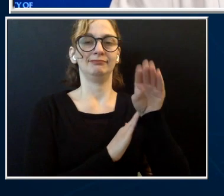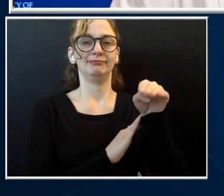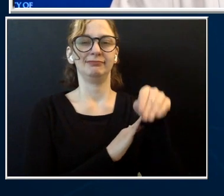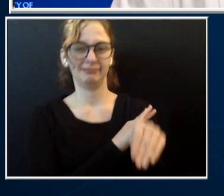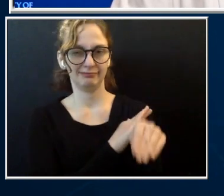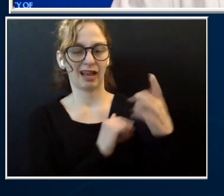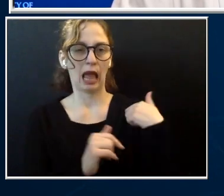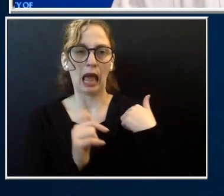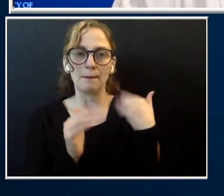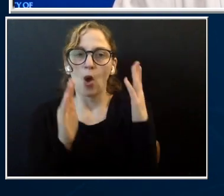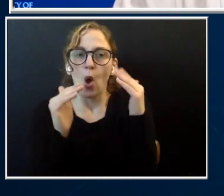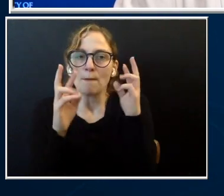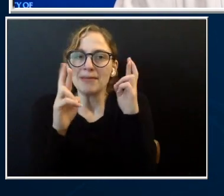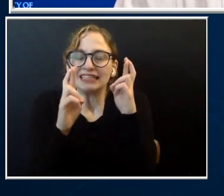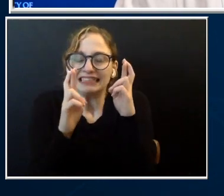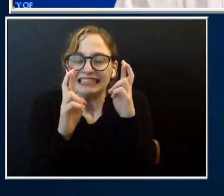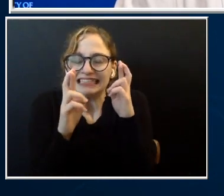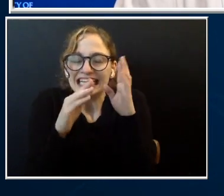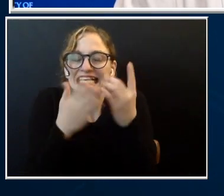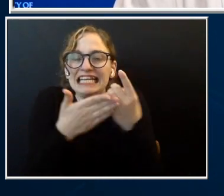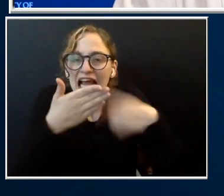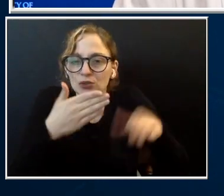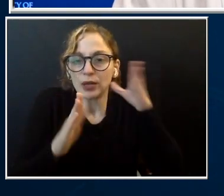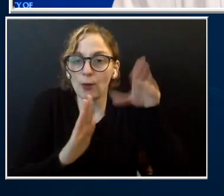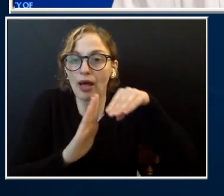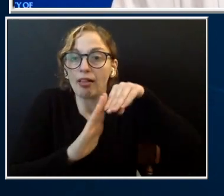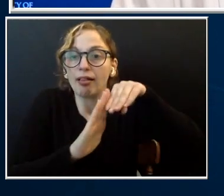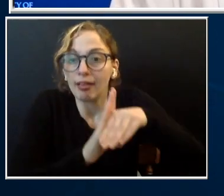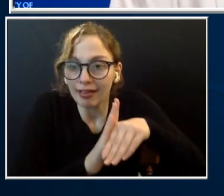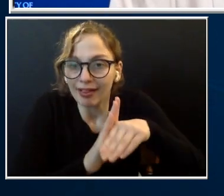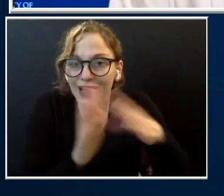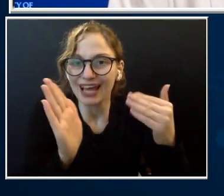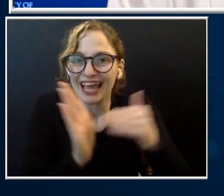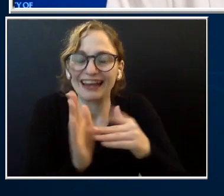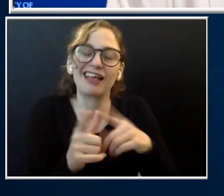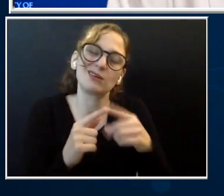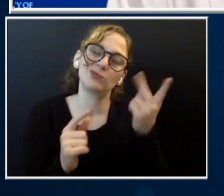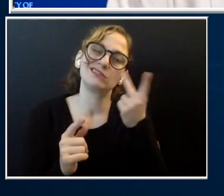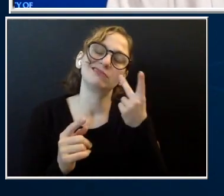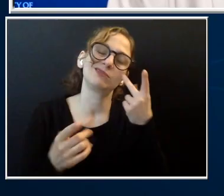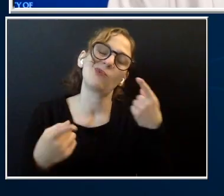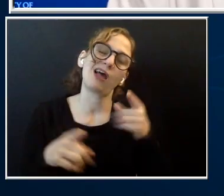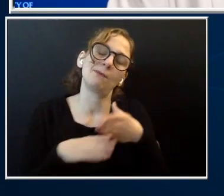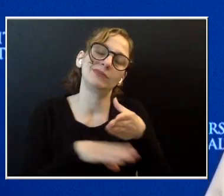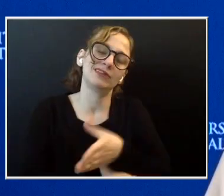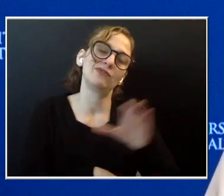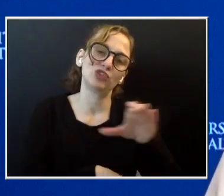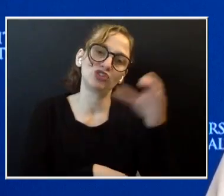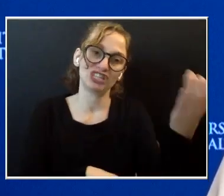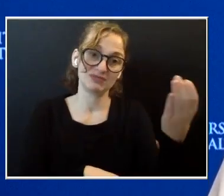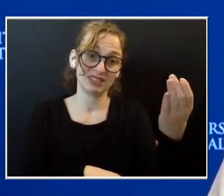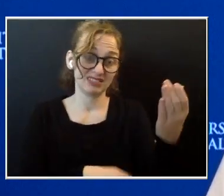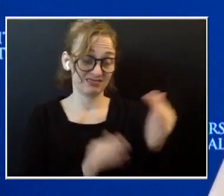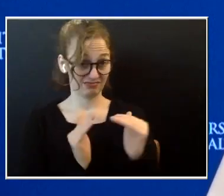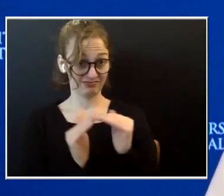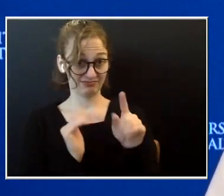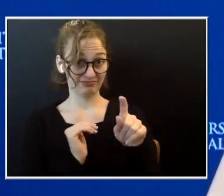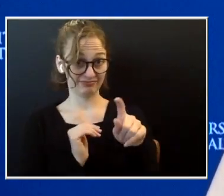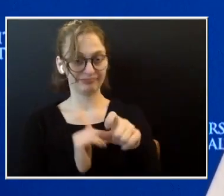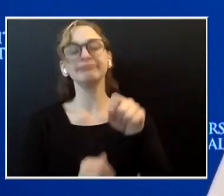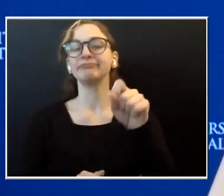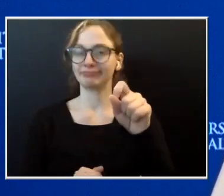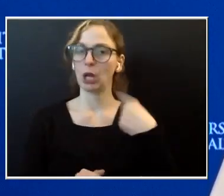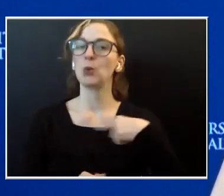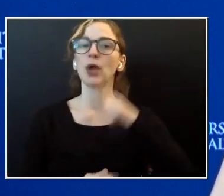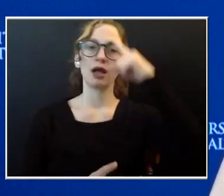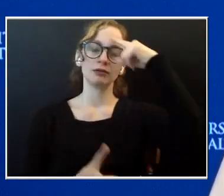another drop next week. Yeah. And then we'll see where we land after the Christmas holidays. Is that fair? I think it is fair. I think we are optimistic. We are always